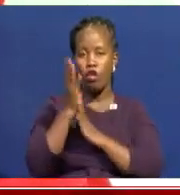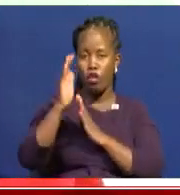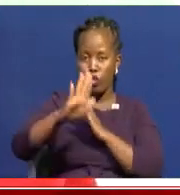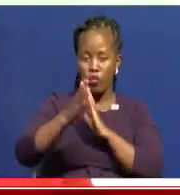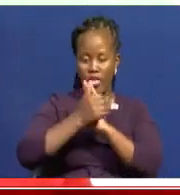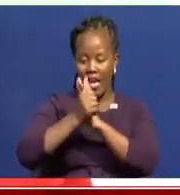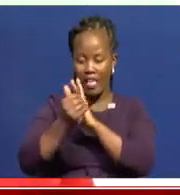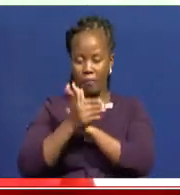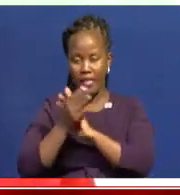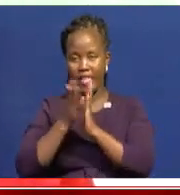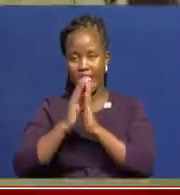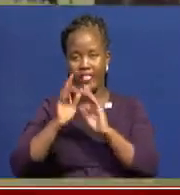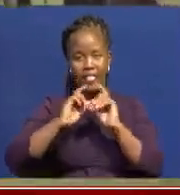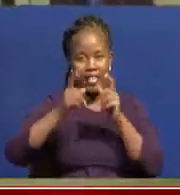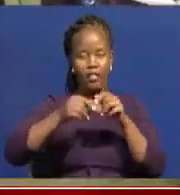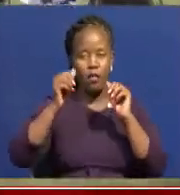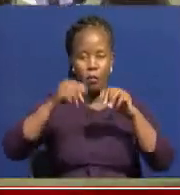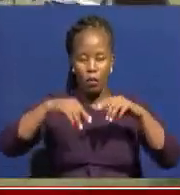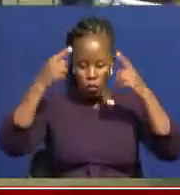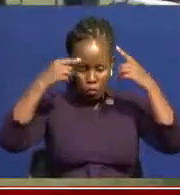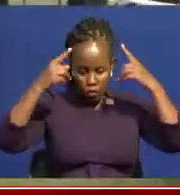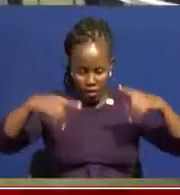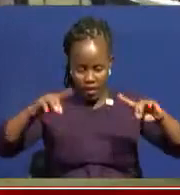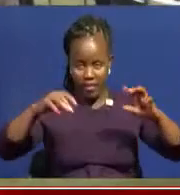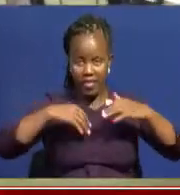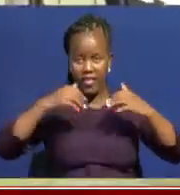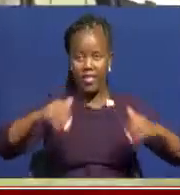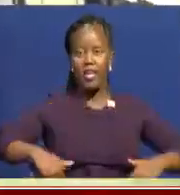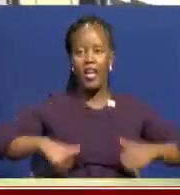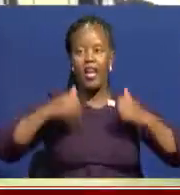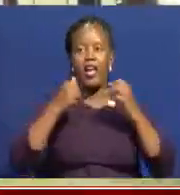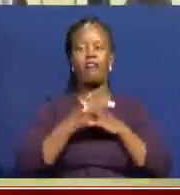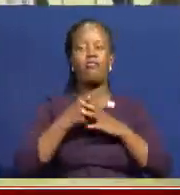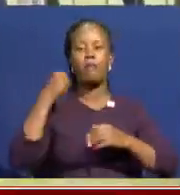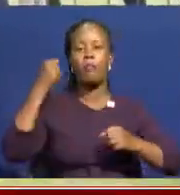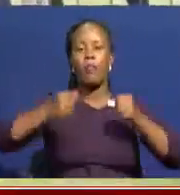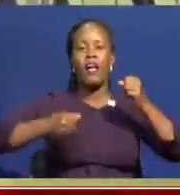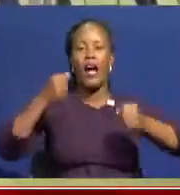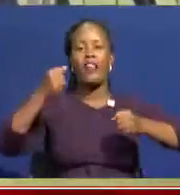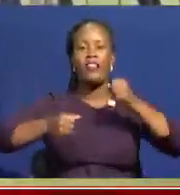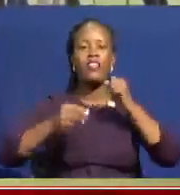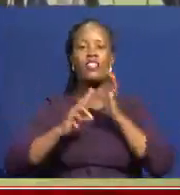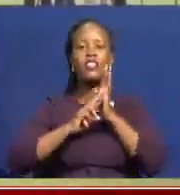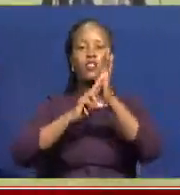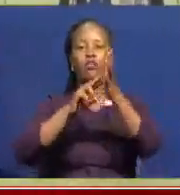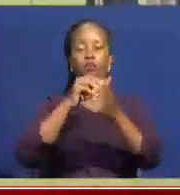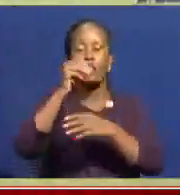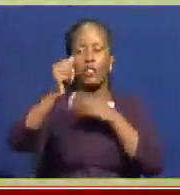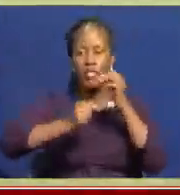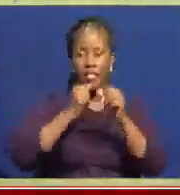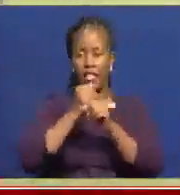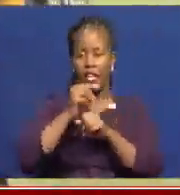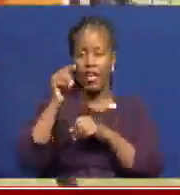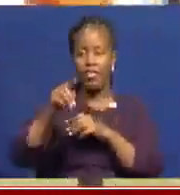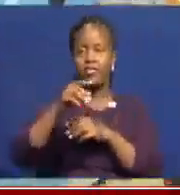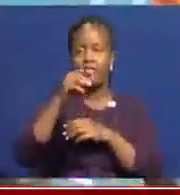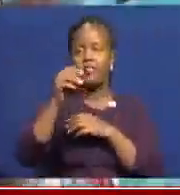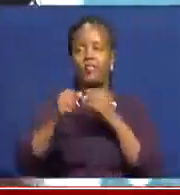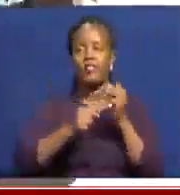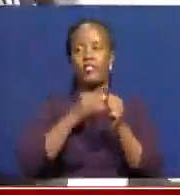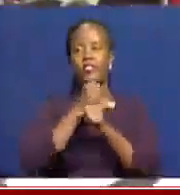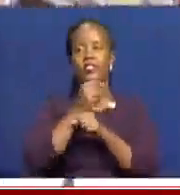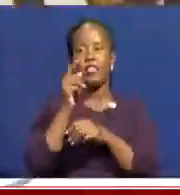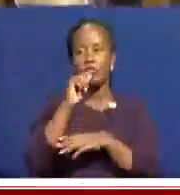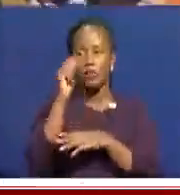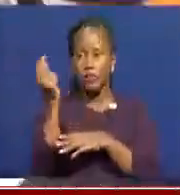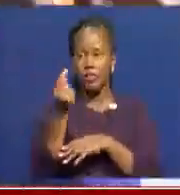and be able to make it in life. Among the athletes who will represent Kenya are this year's Sirikwa Classic Cross Country Under 20